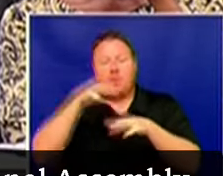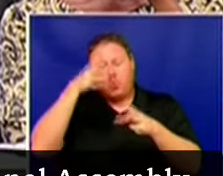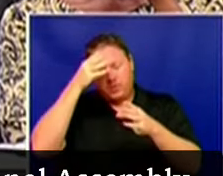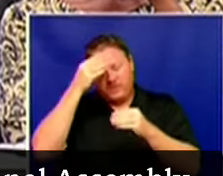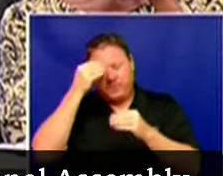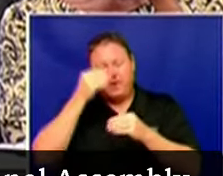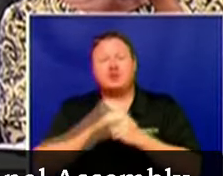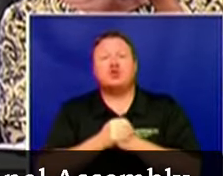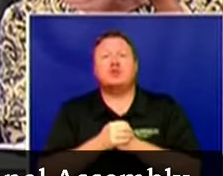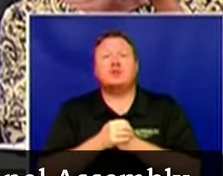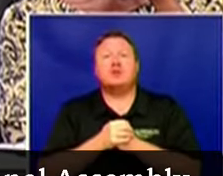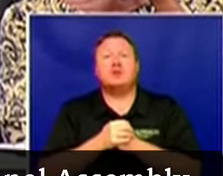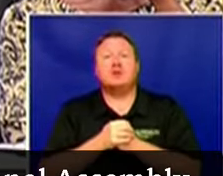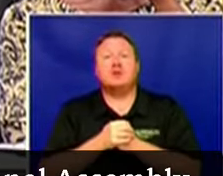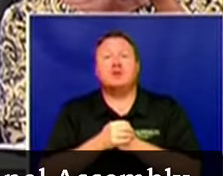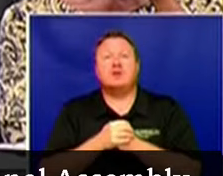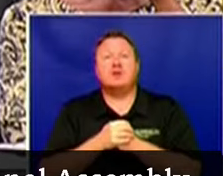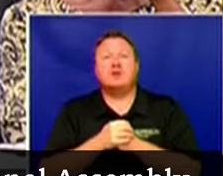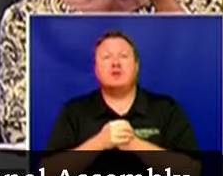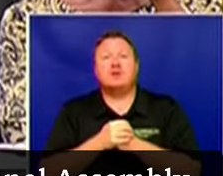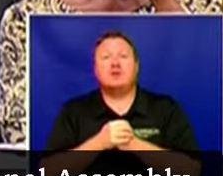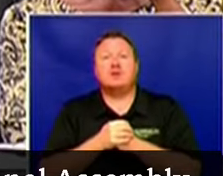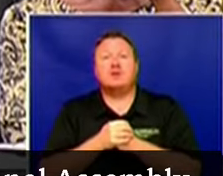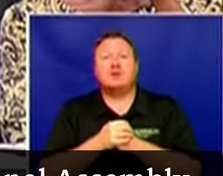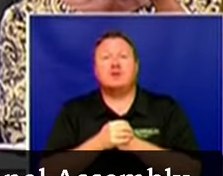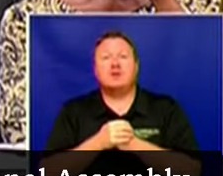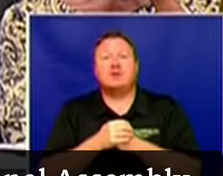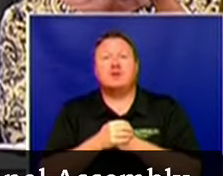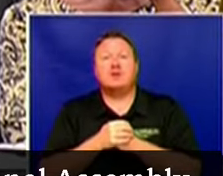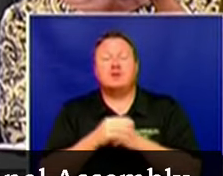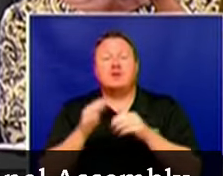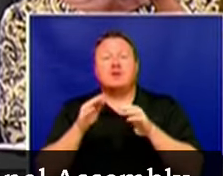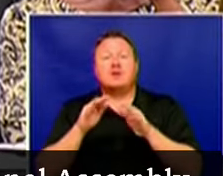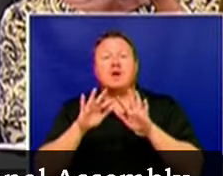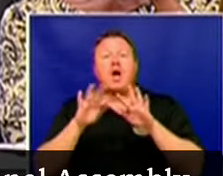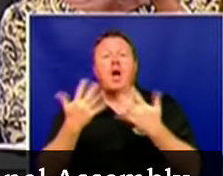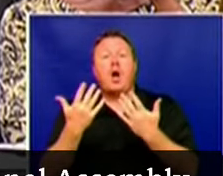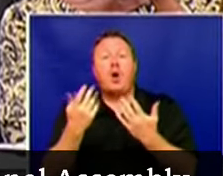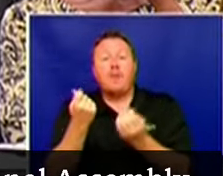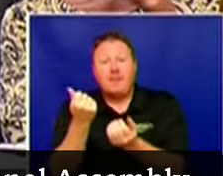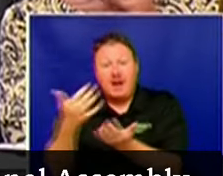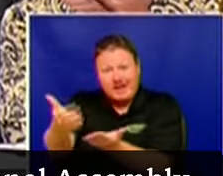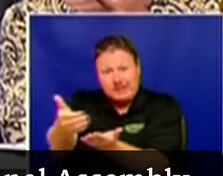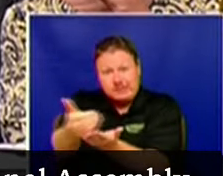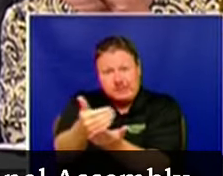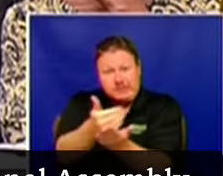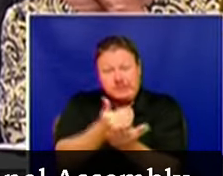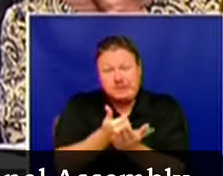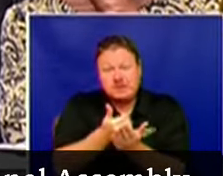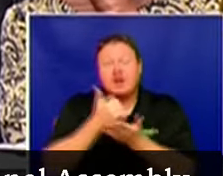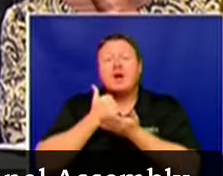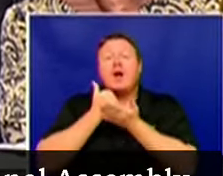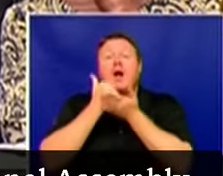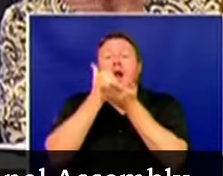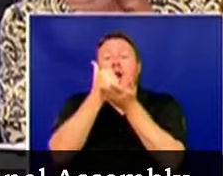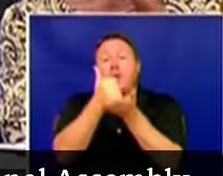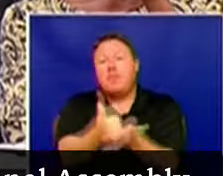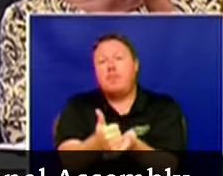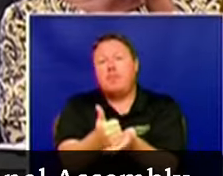President, on how these recovered funds have helped to